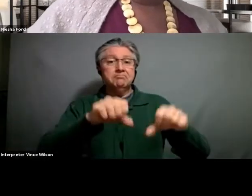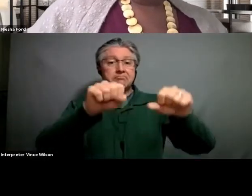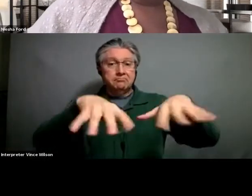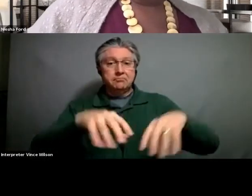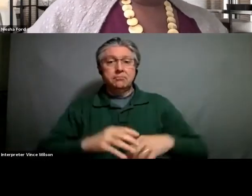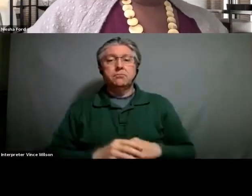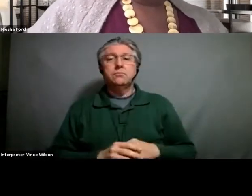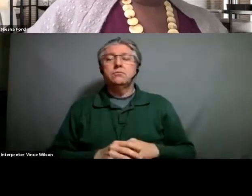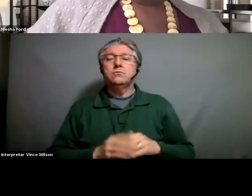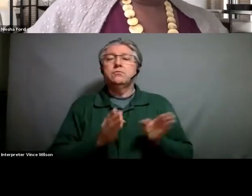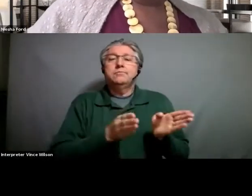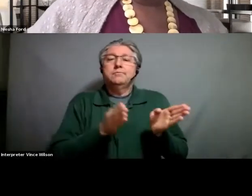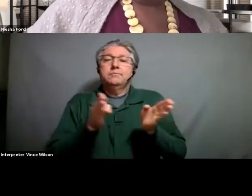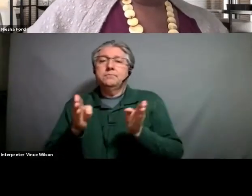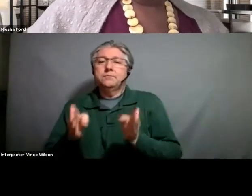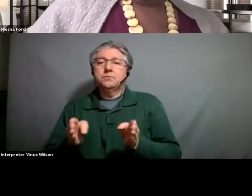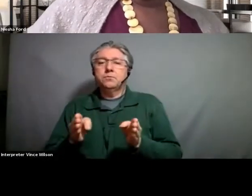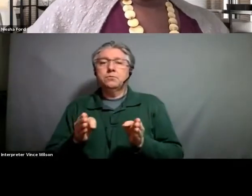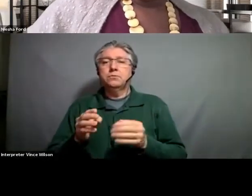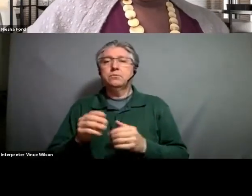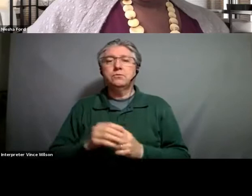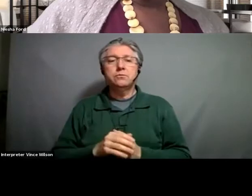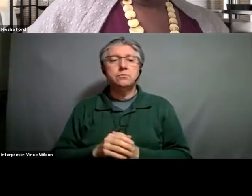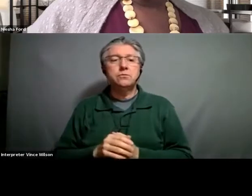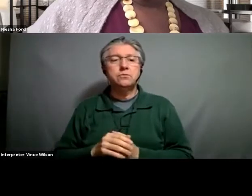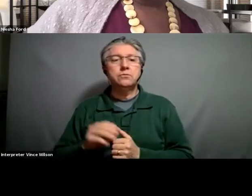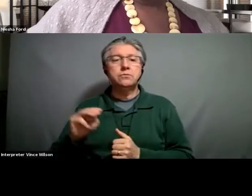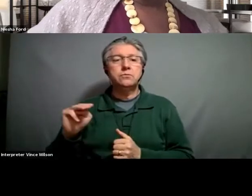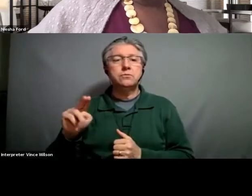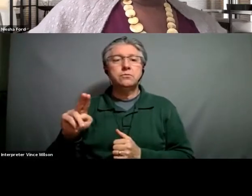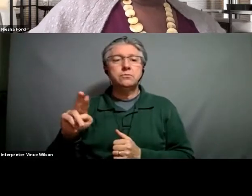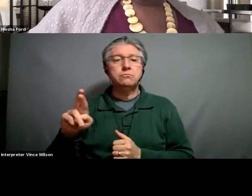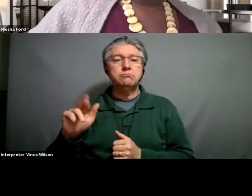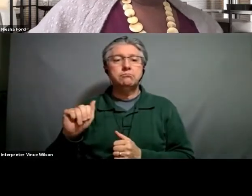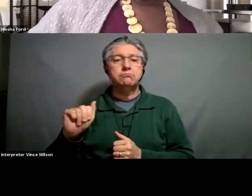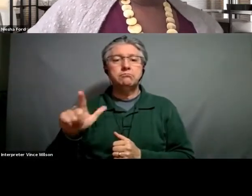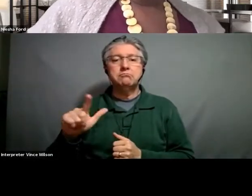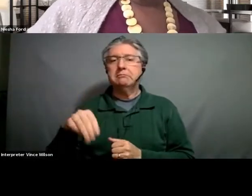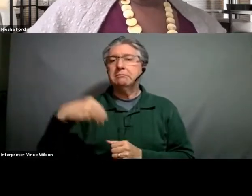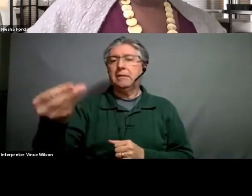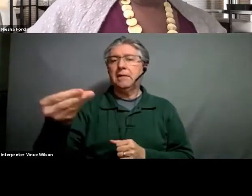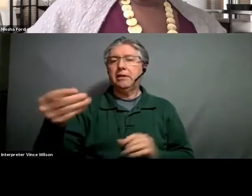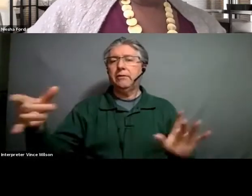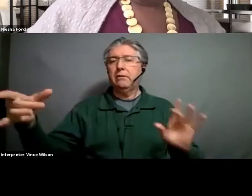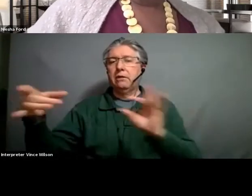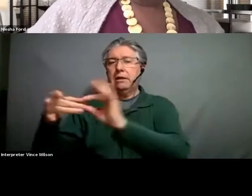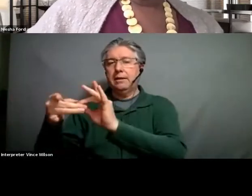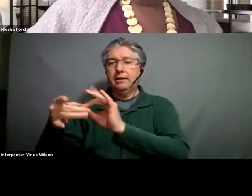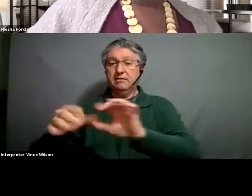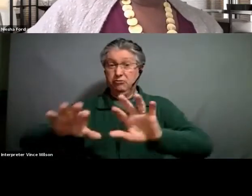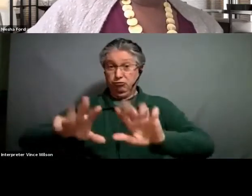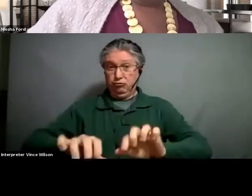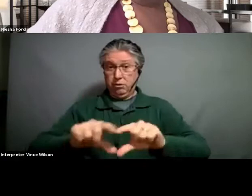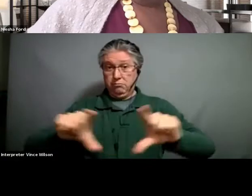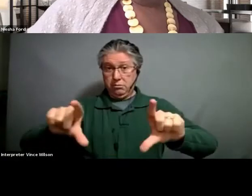to transition into Mural. And I'm going to put the link for that in the chat. Does anyone have